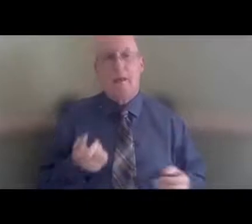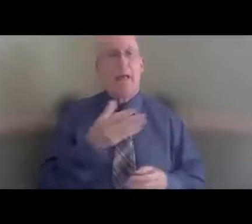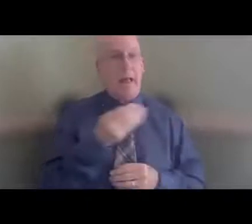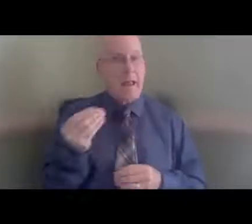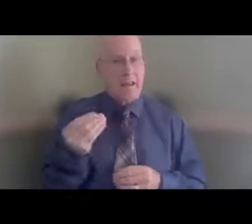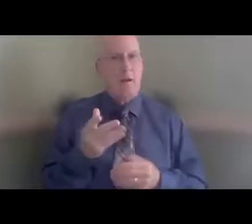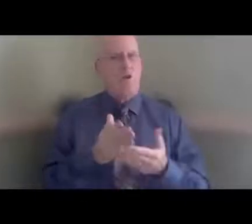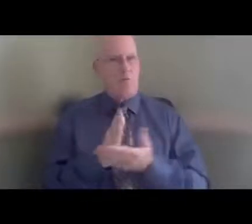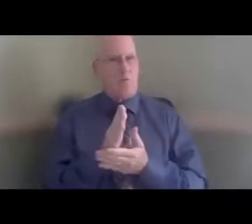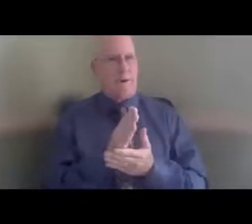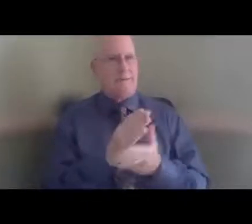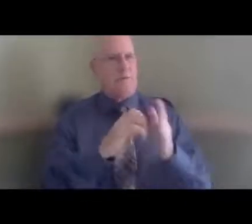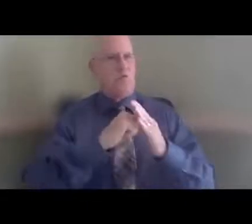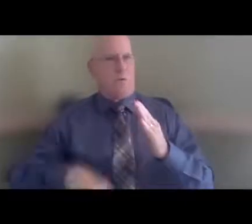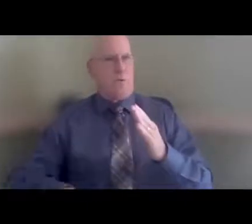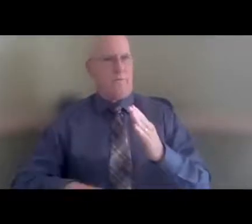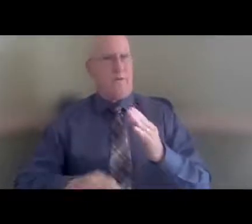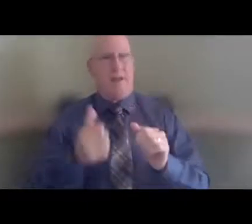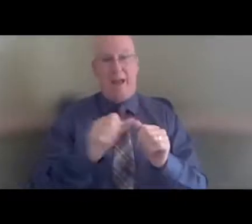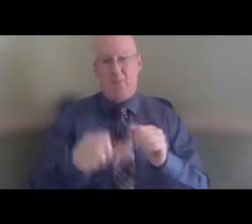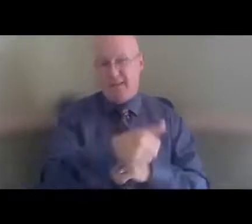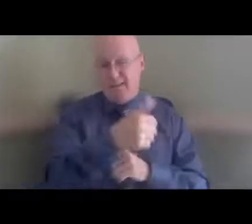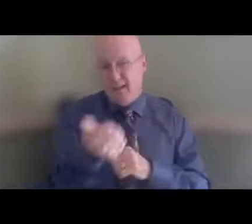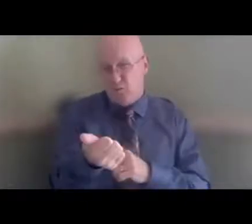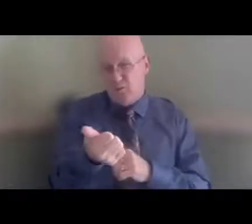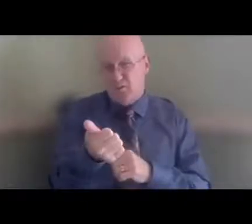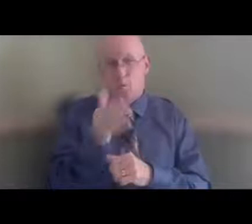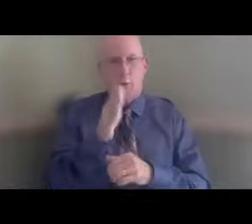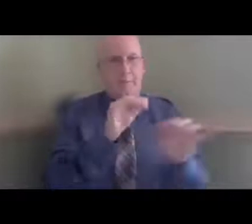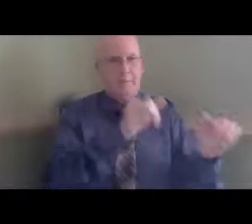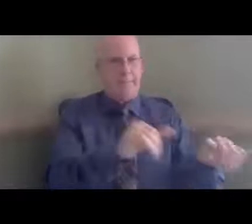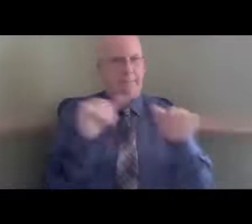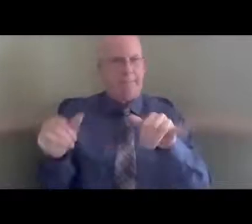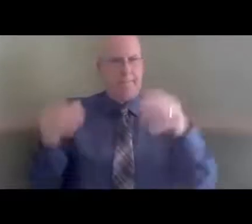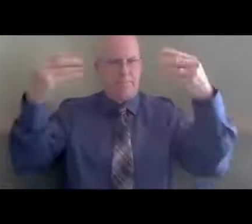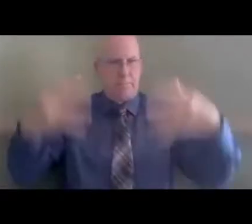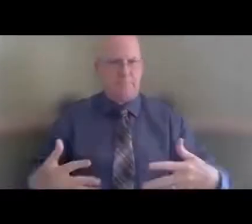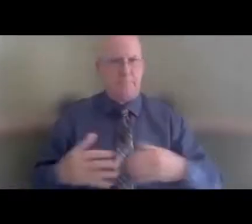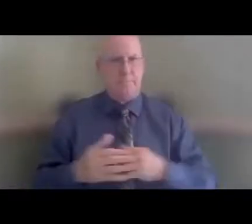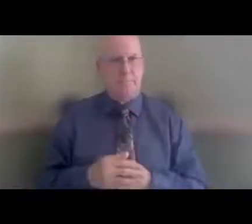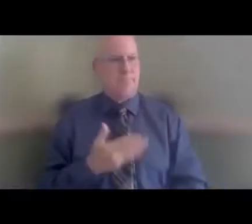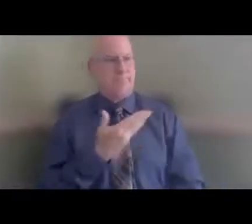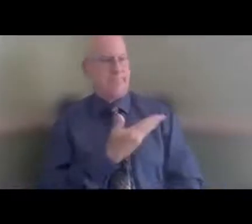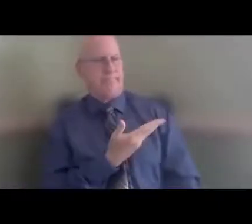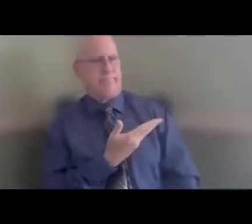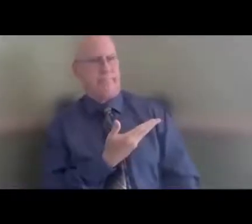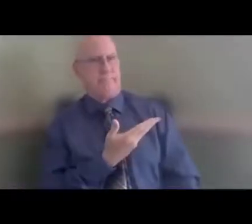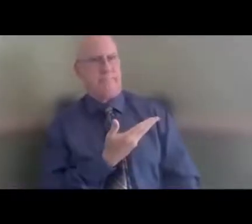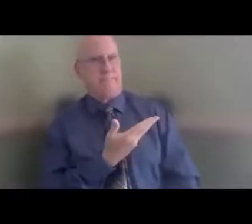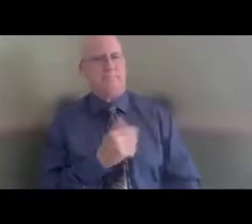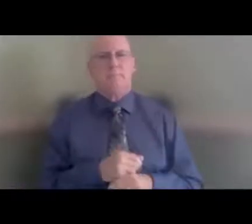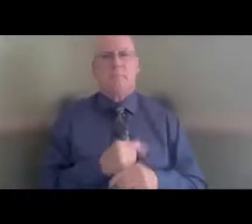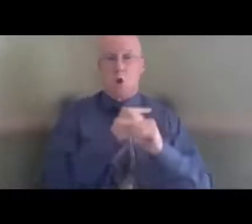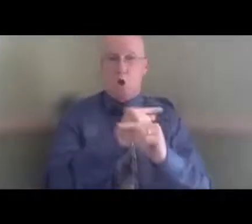rights that are actually removed. Everything else, for the most part, is going to be identical. So this is just another reminder.